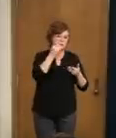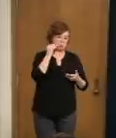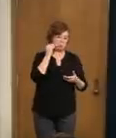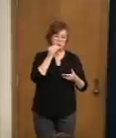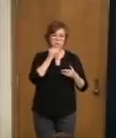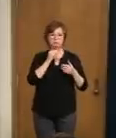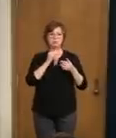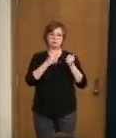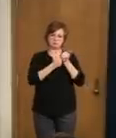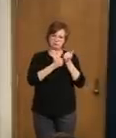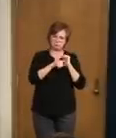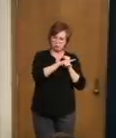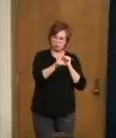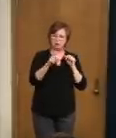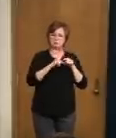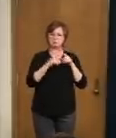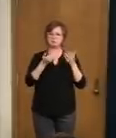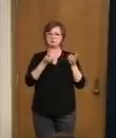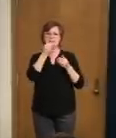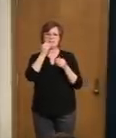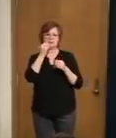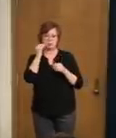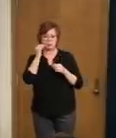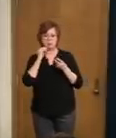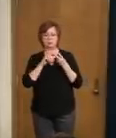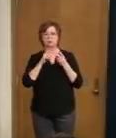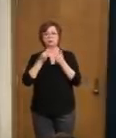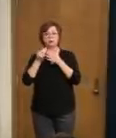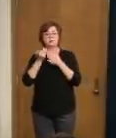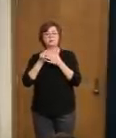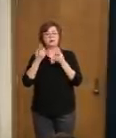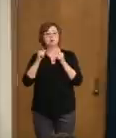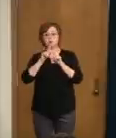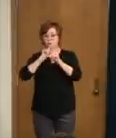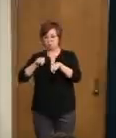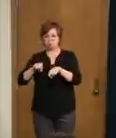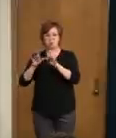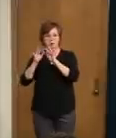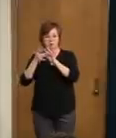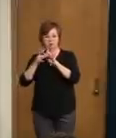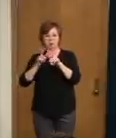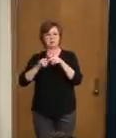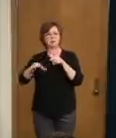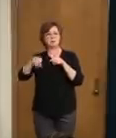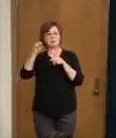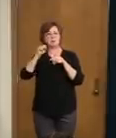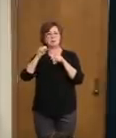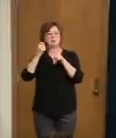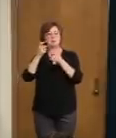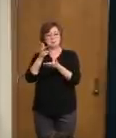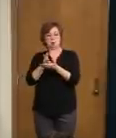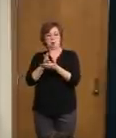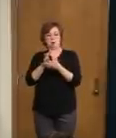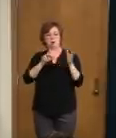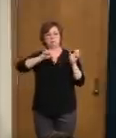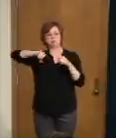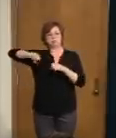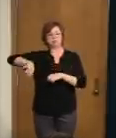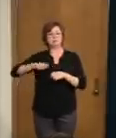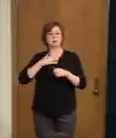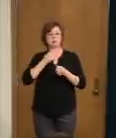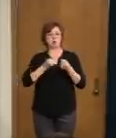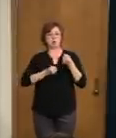you shop, try to do curbside pickup. Go when it's less crowded. Do all these measures to